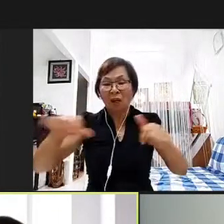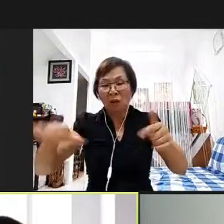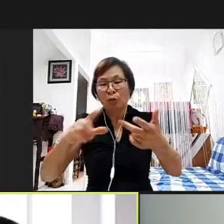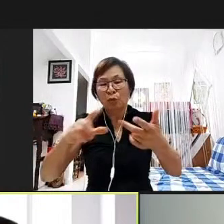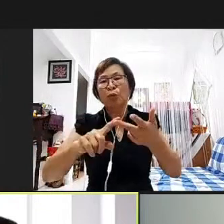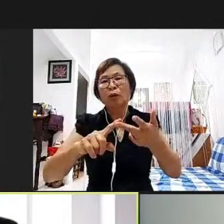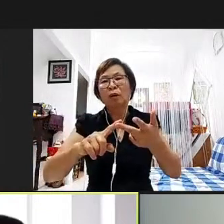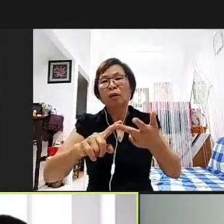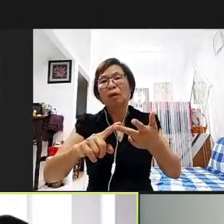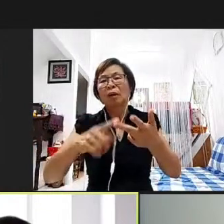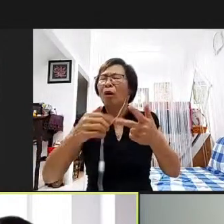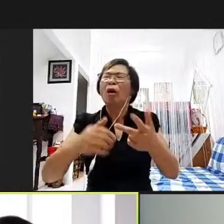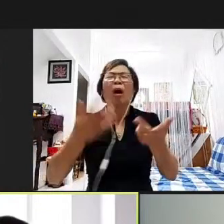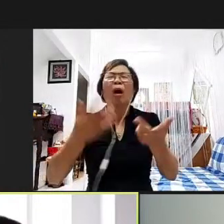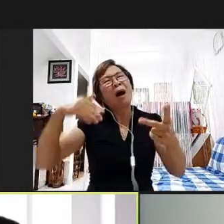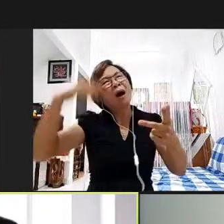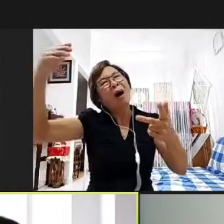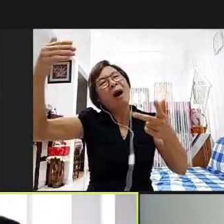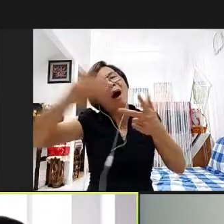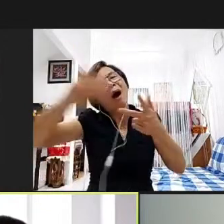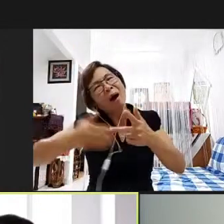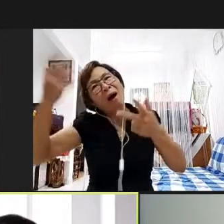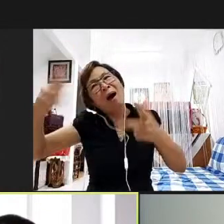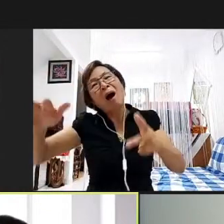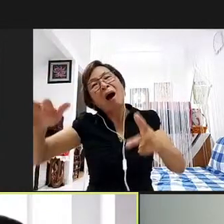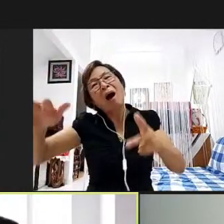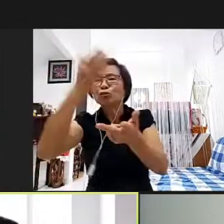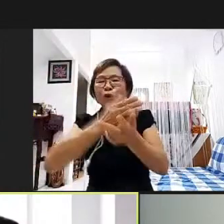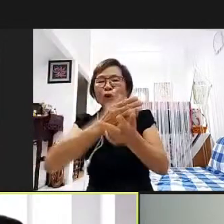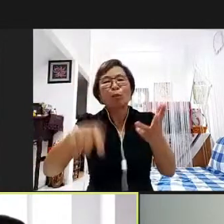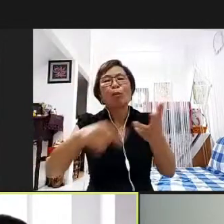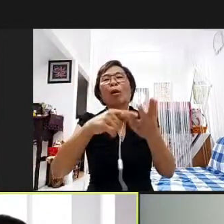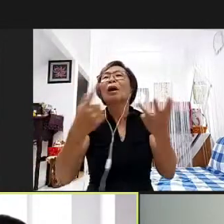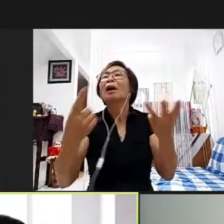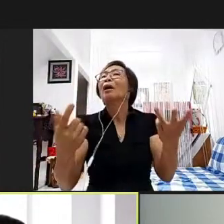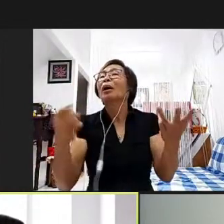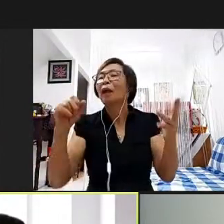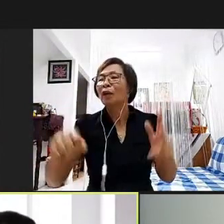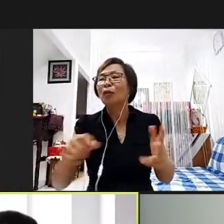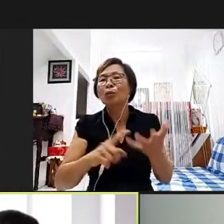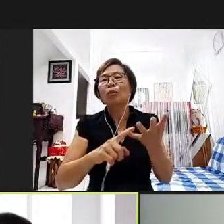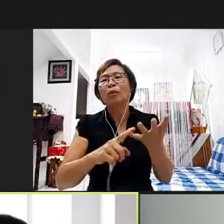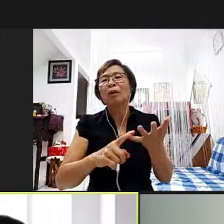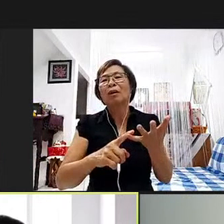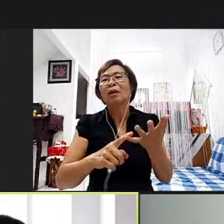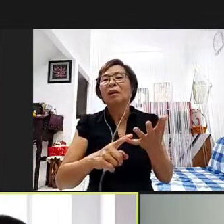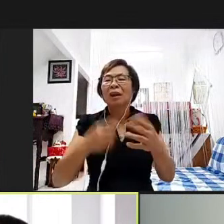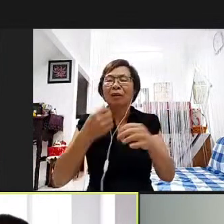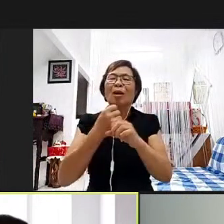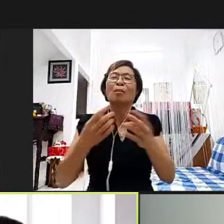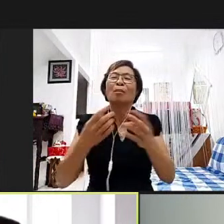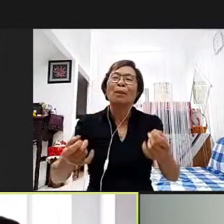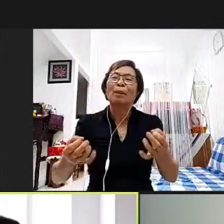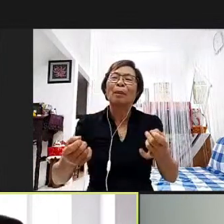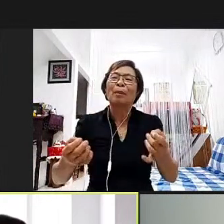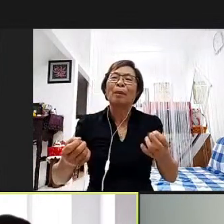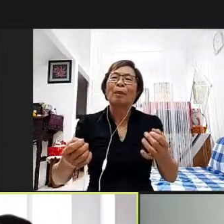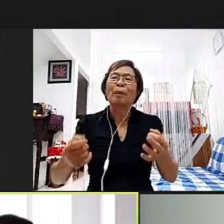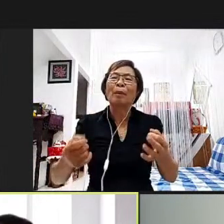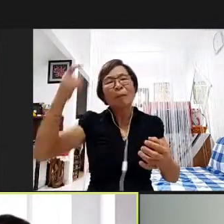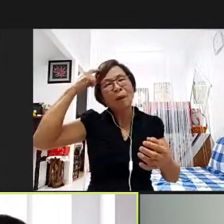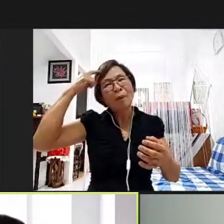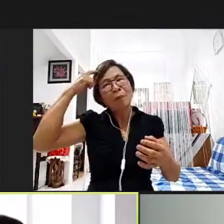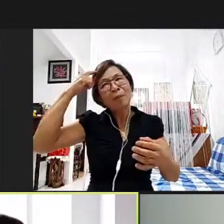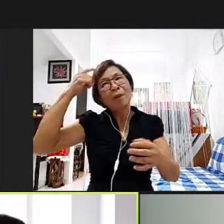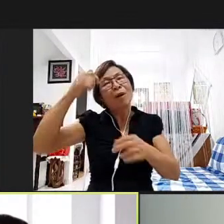also pass. What have I learned? What can I do? So you can make it in the form of chanting. That's mindfulness practice, remembering